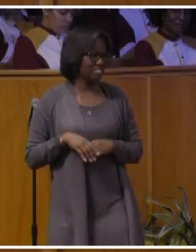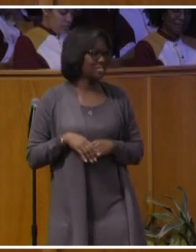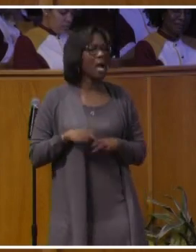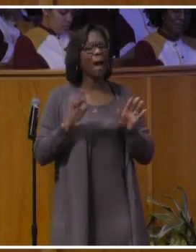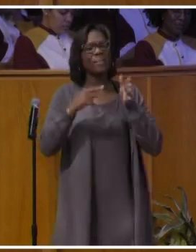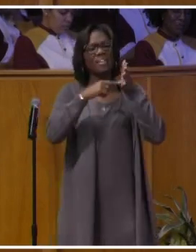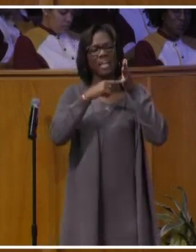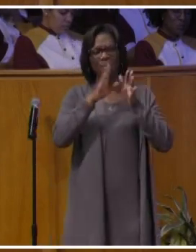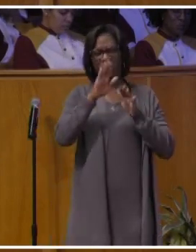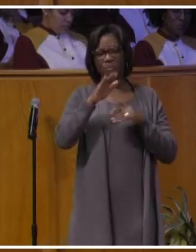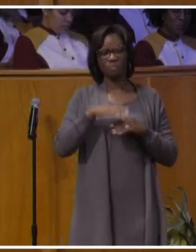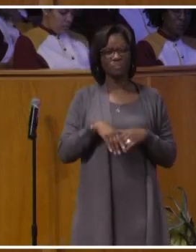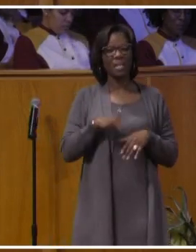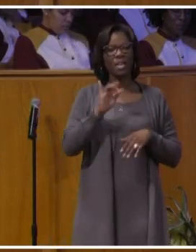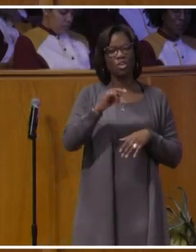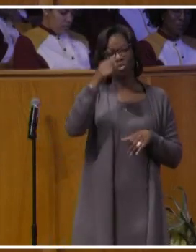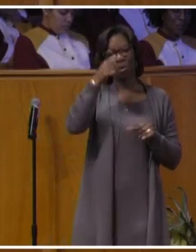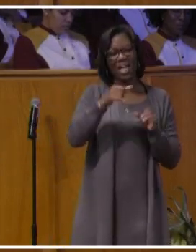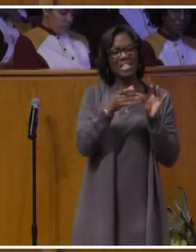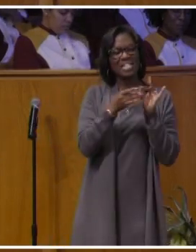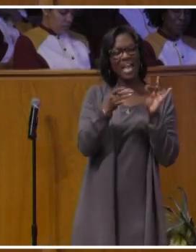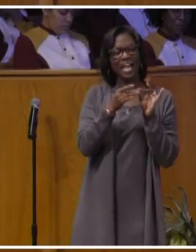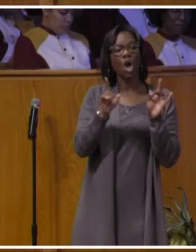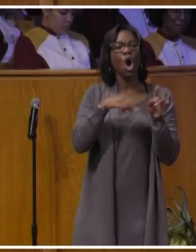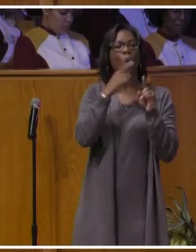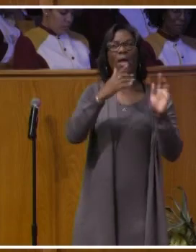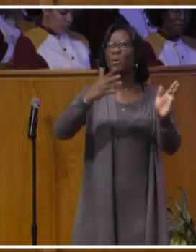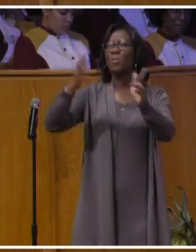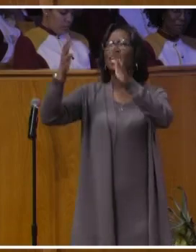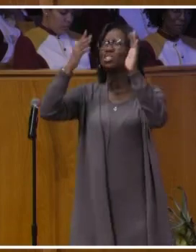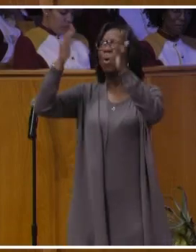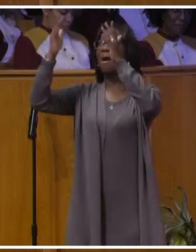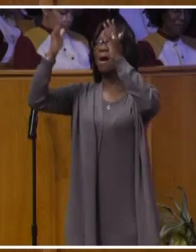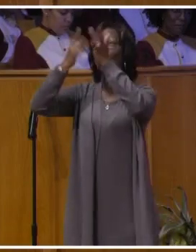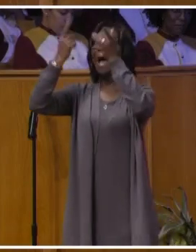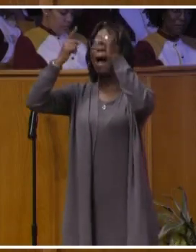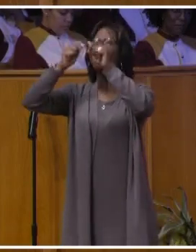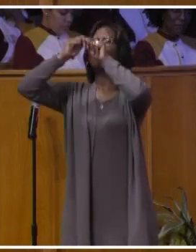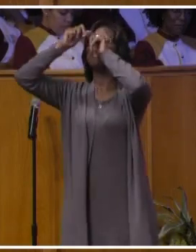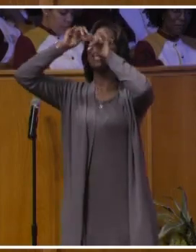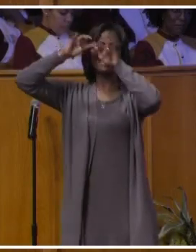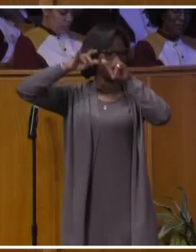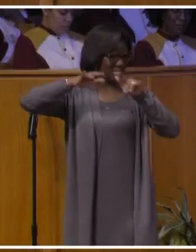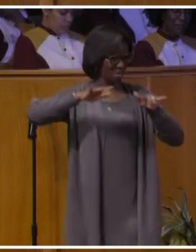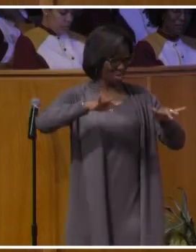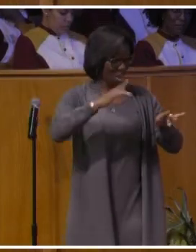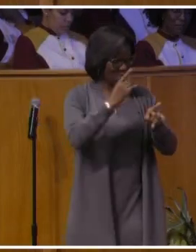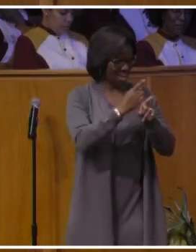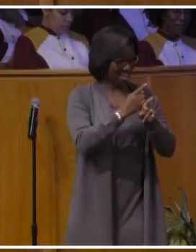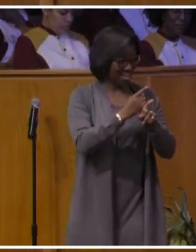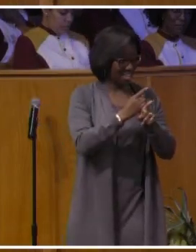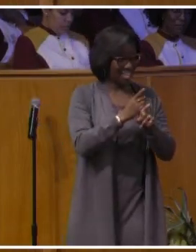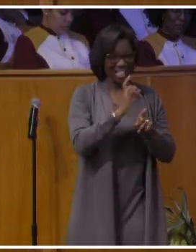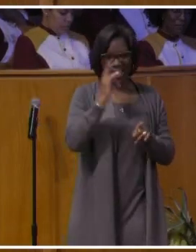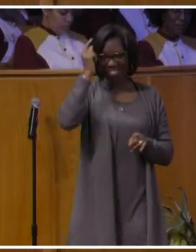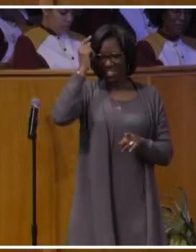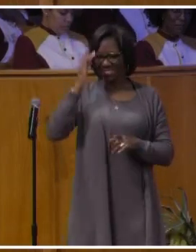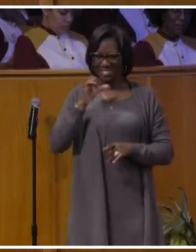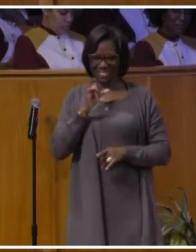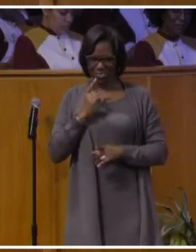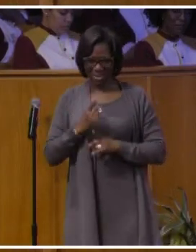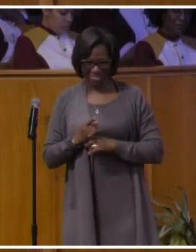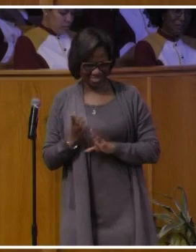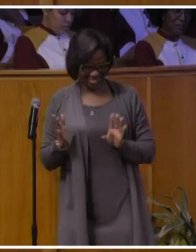Let me give you an example. That cliche, when the praises go up, the blessings come down. That's theologically